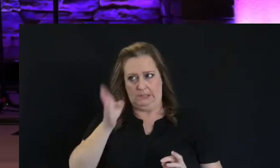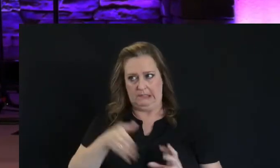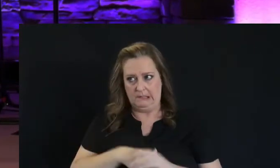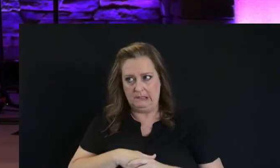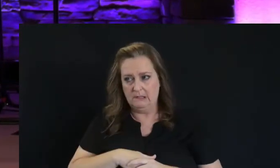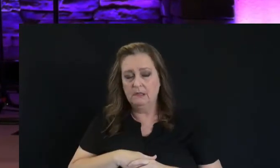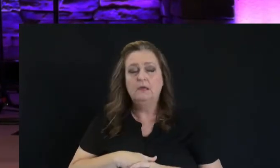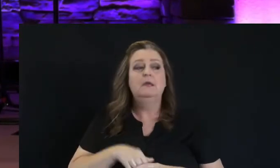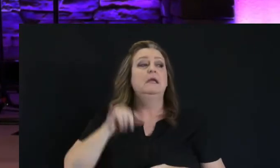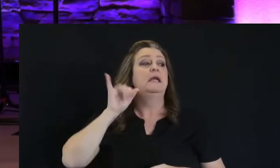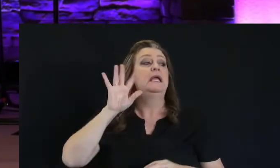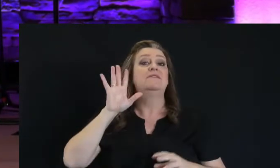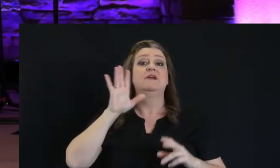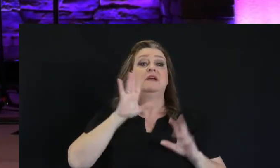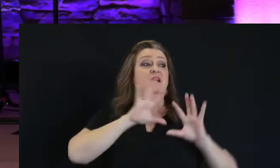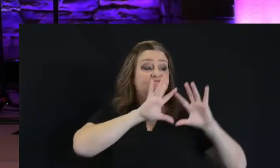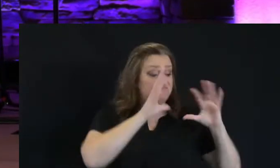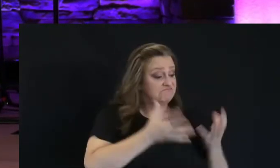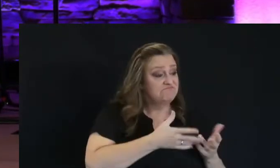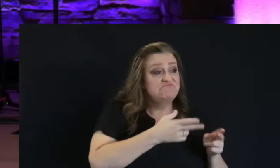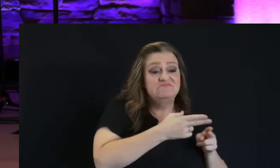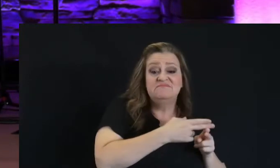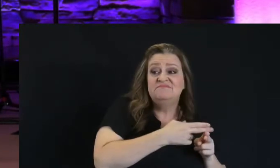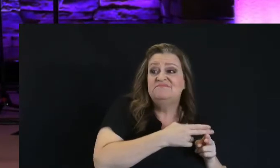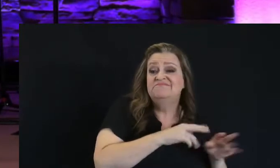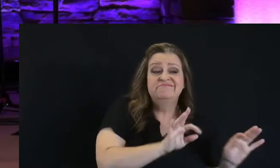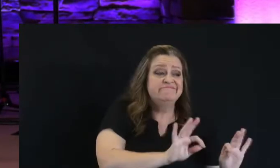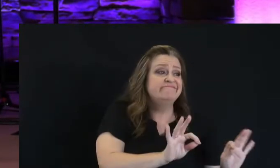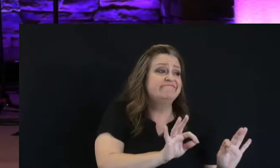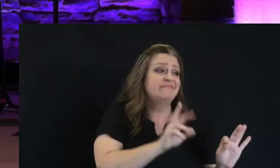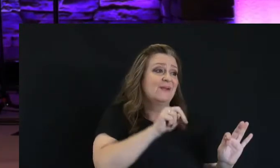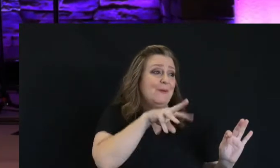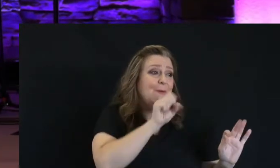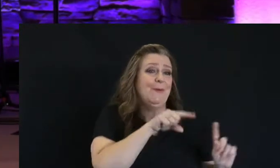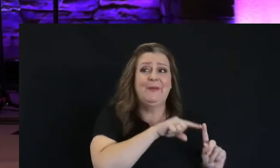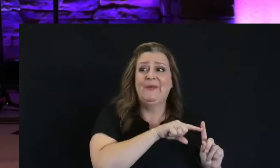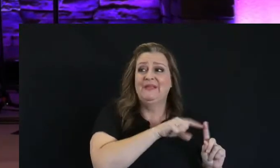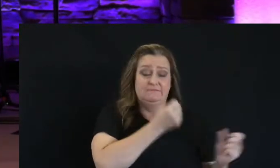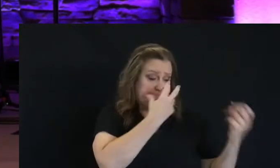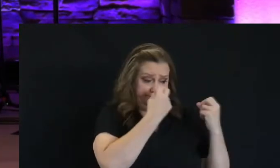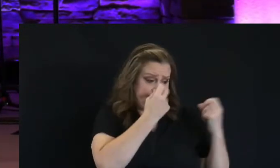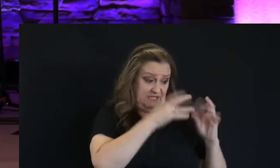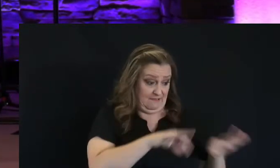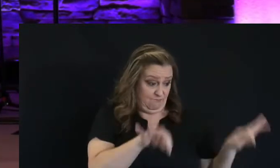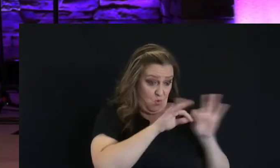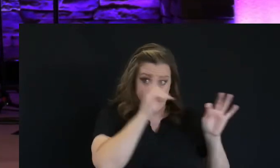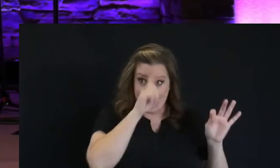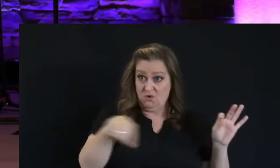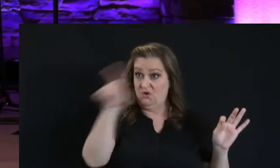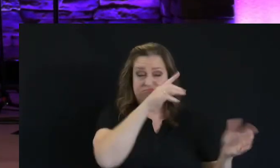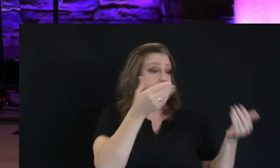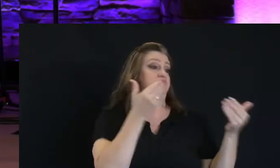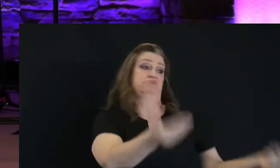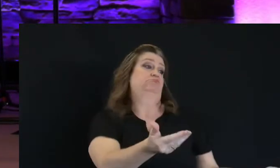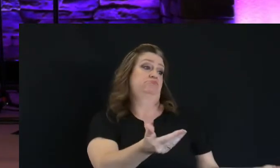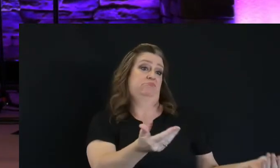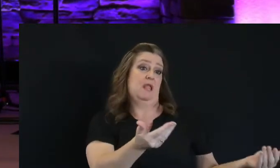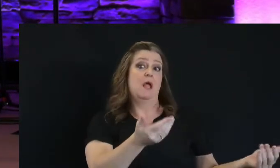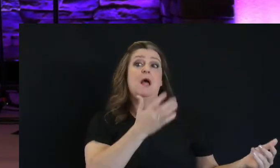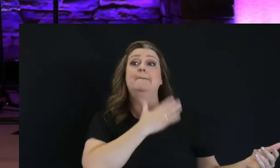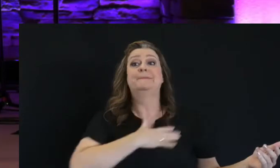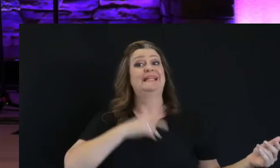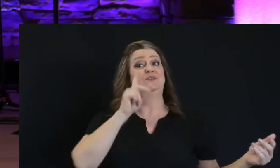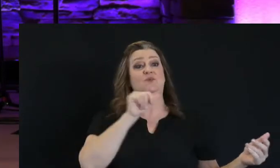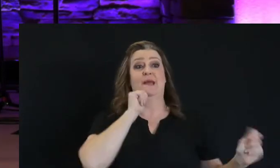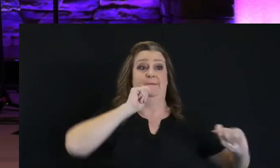If you want to make the worldly, temporal, trivial news that you get that you can get on a 24-hour basis important to you, go for it. Have at it. But please do